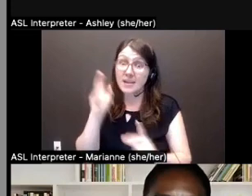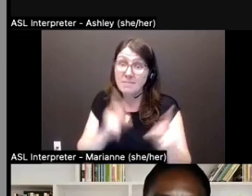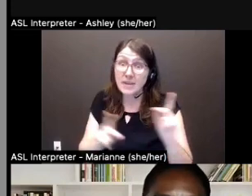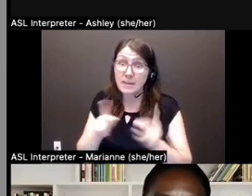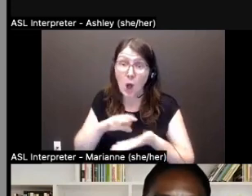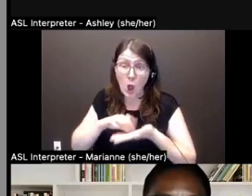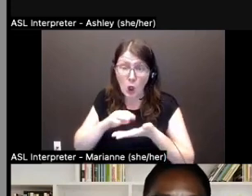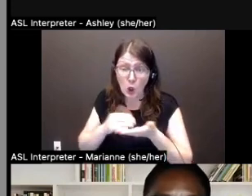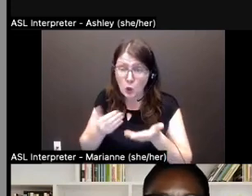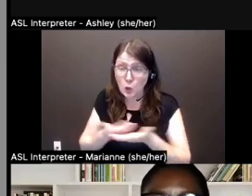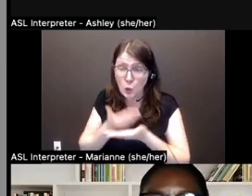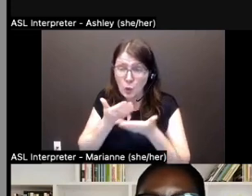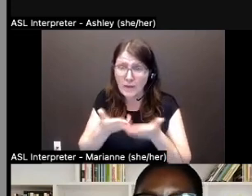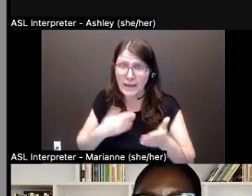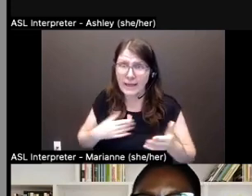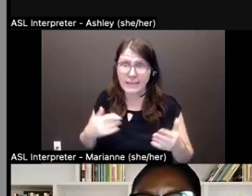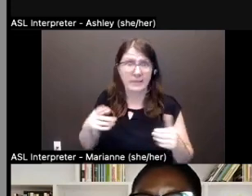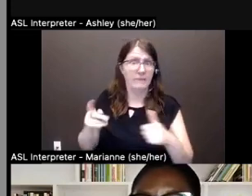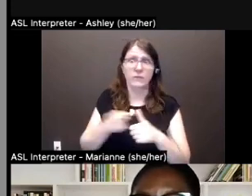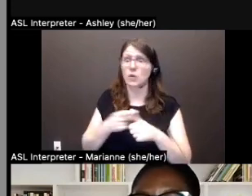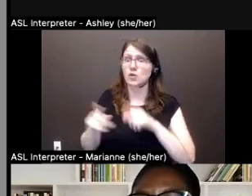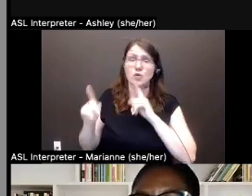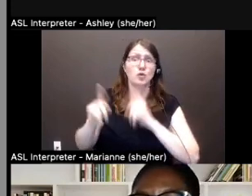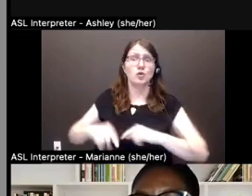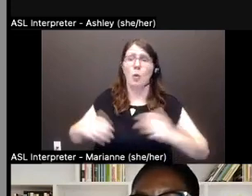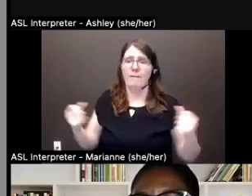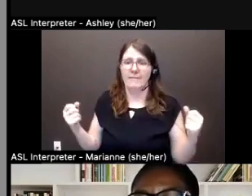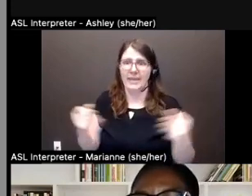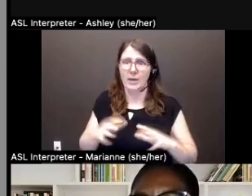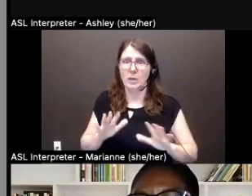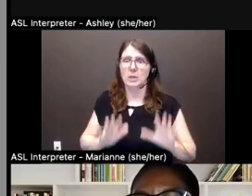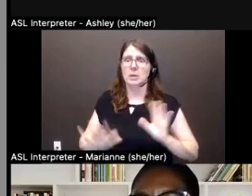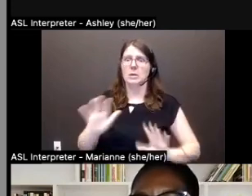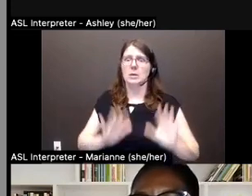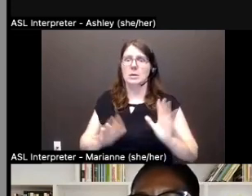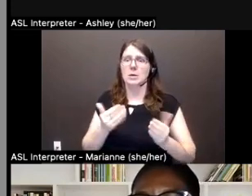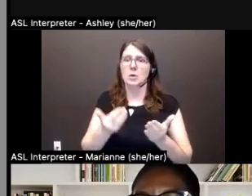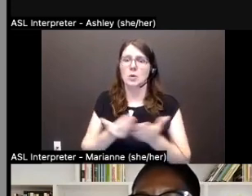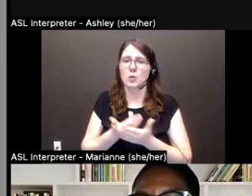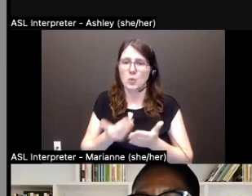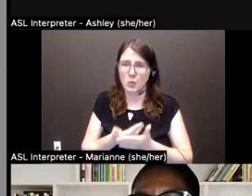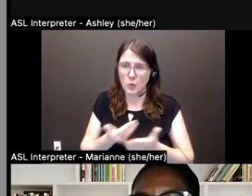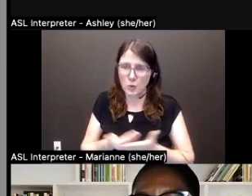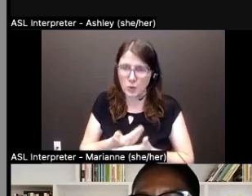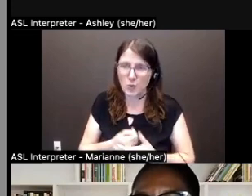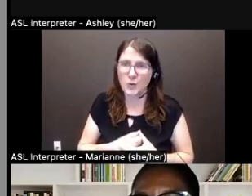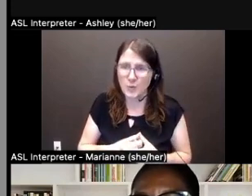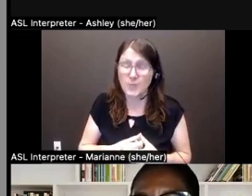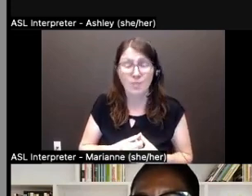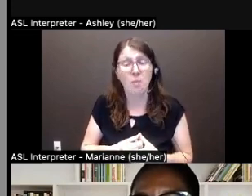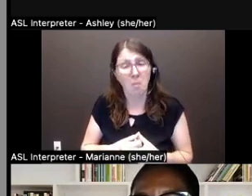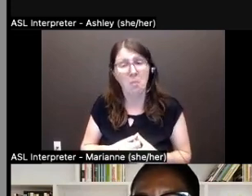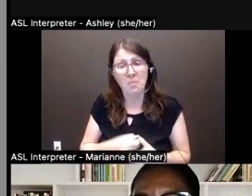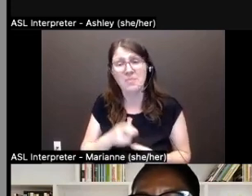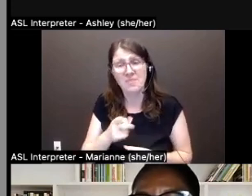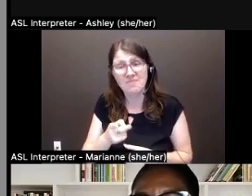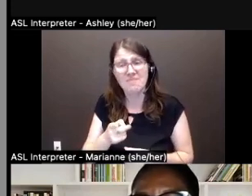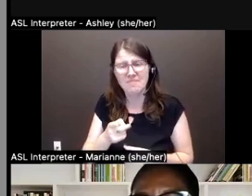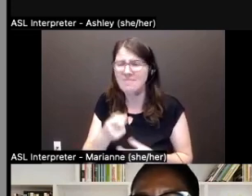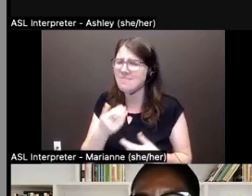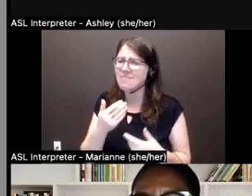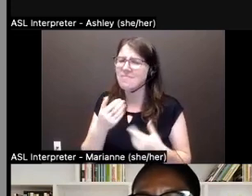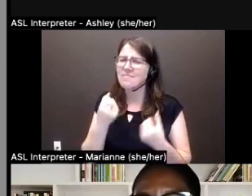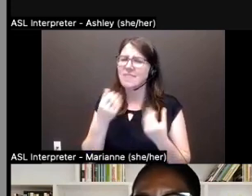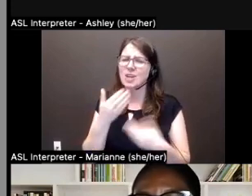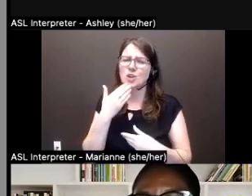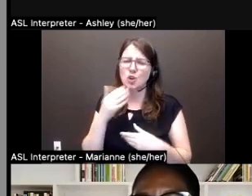where you get all your information from, and using your own experience on when you go to videos to find out information, what you want to